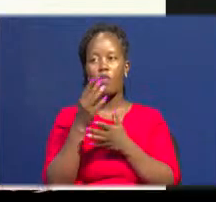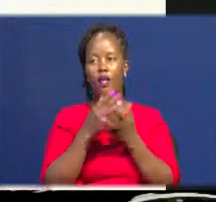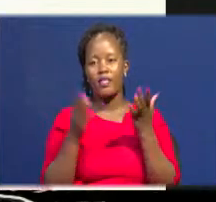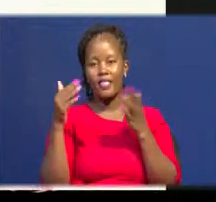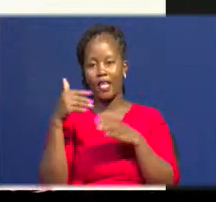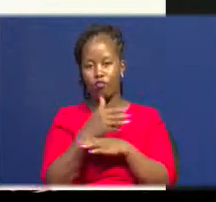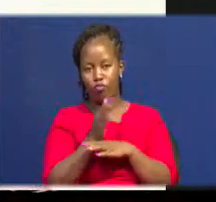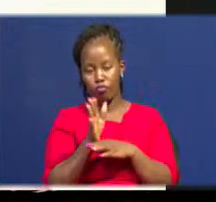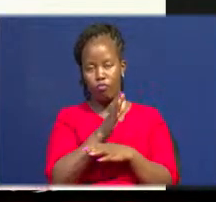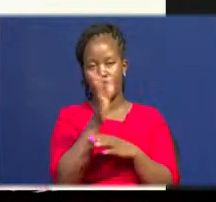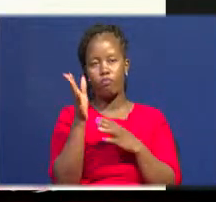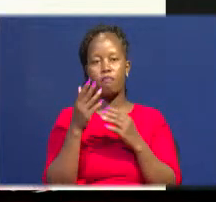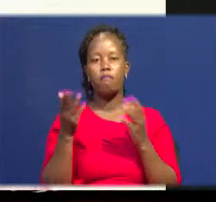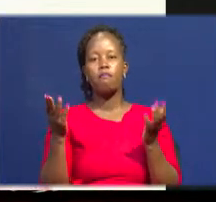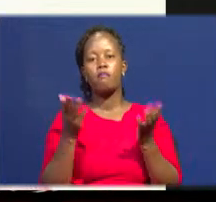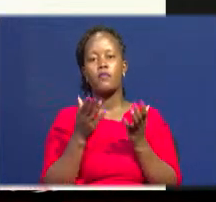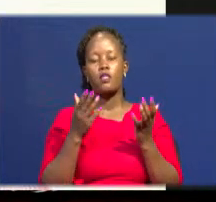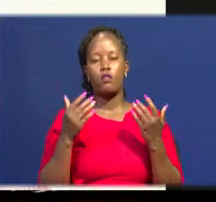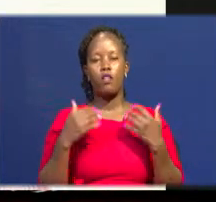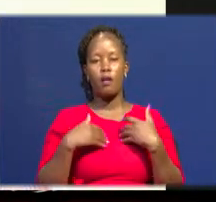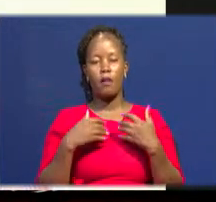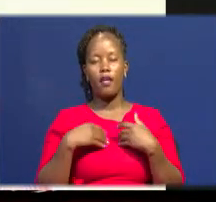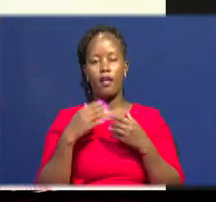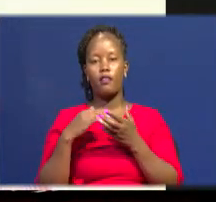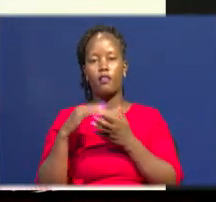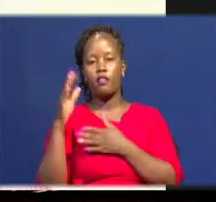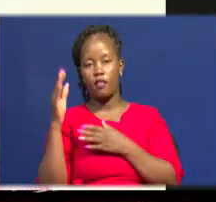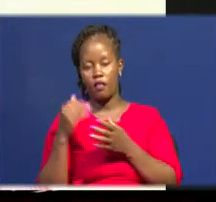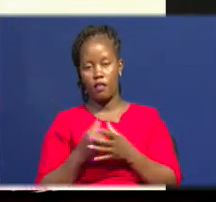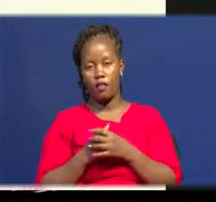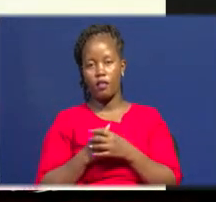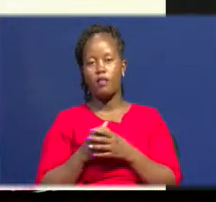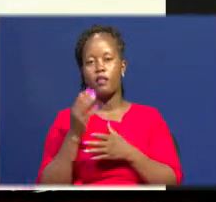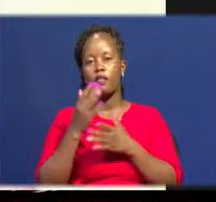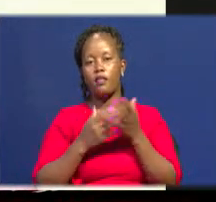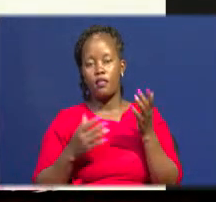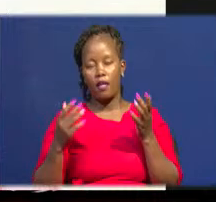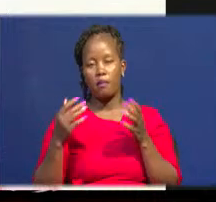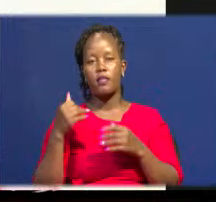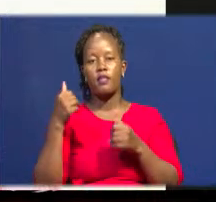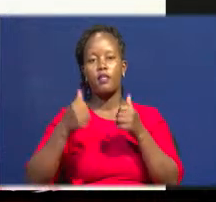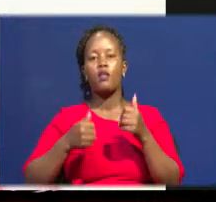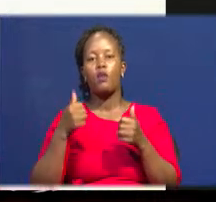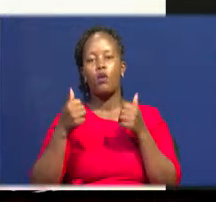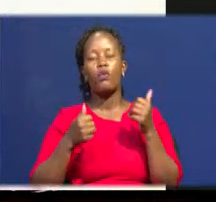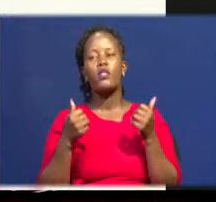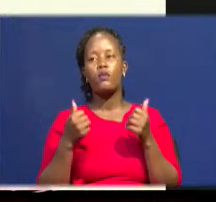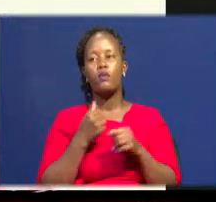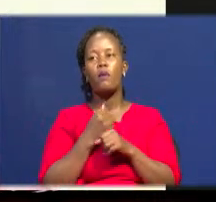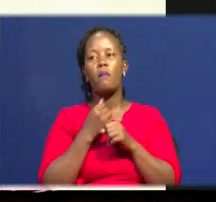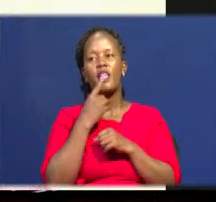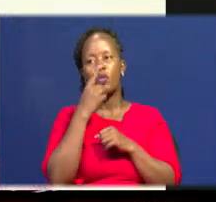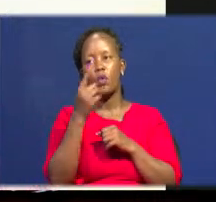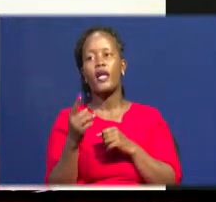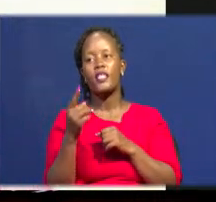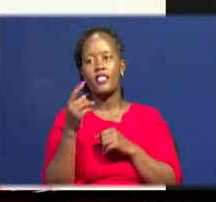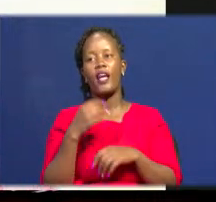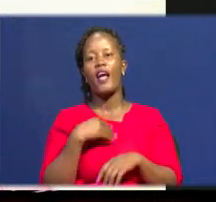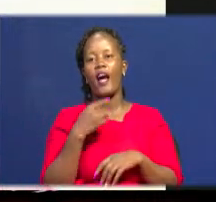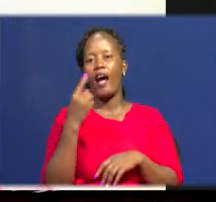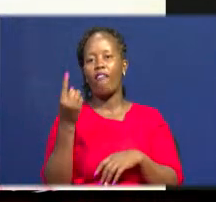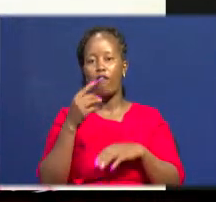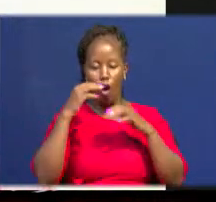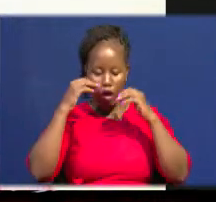one measure we're taking place to make sure that our games maintain the status and the integrity required. So that we only have the